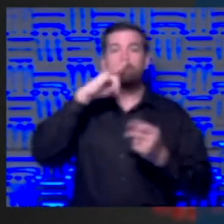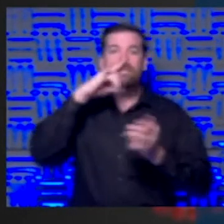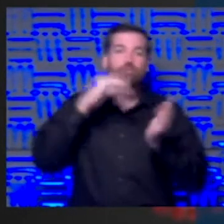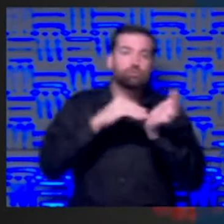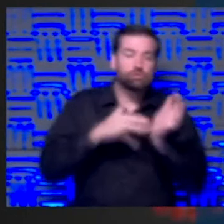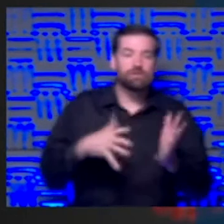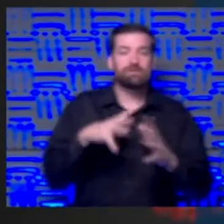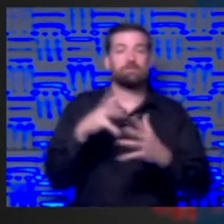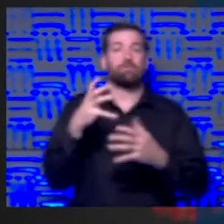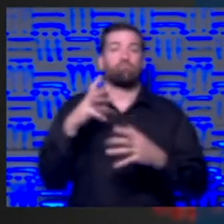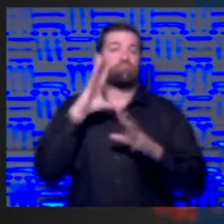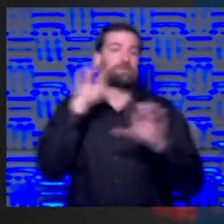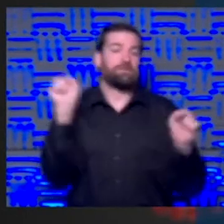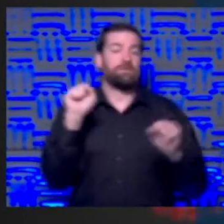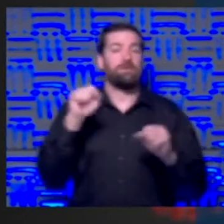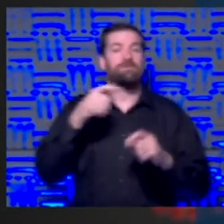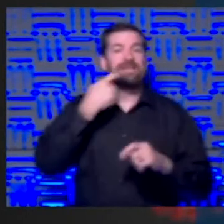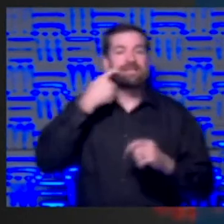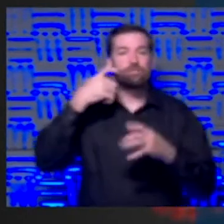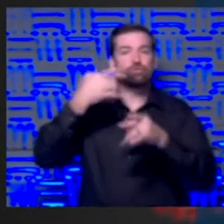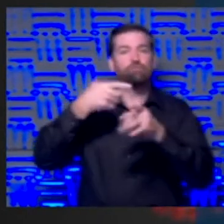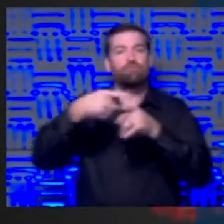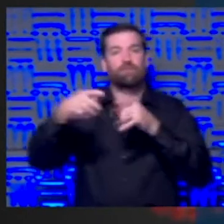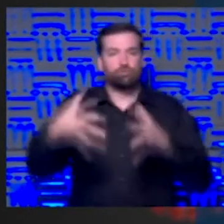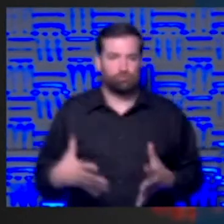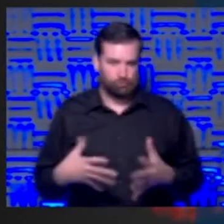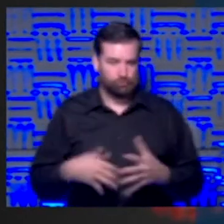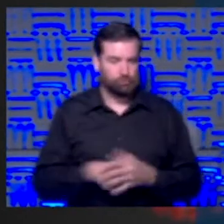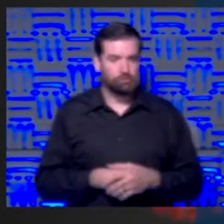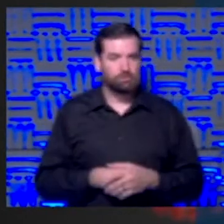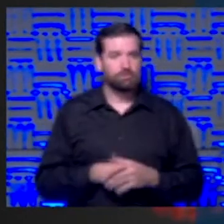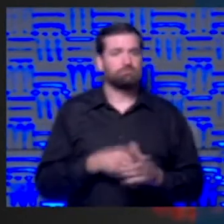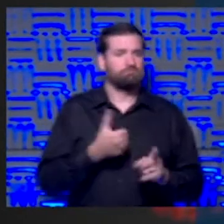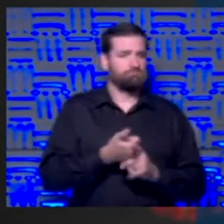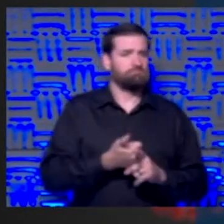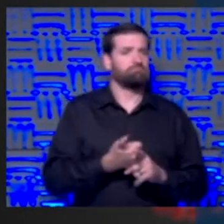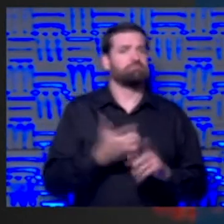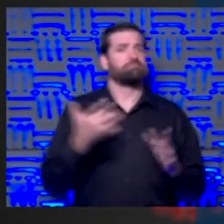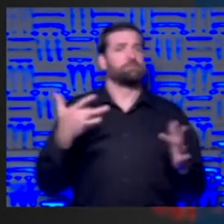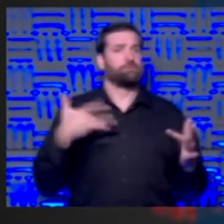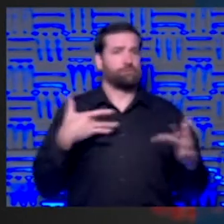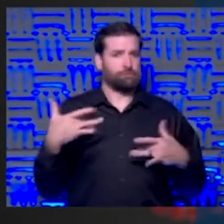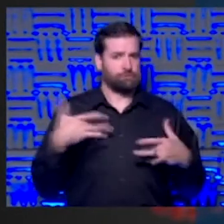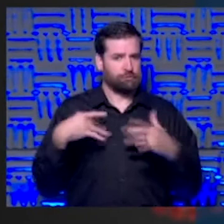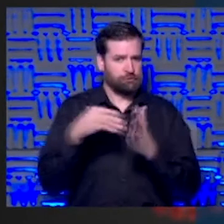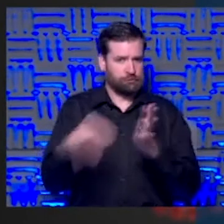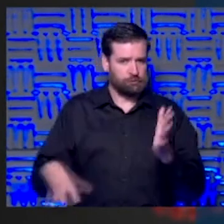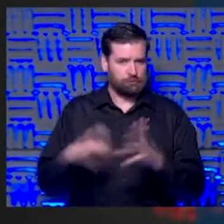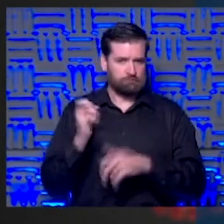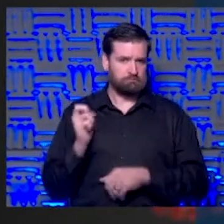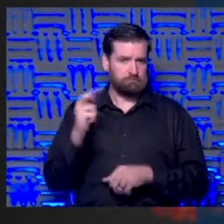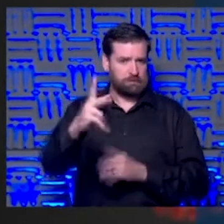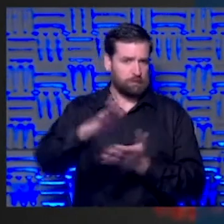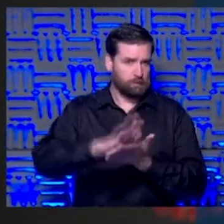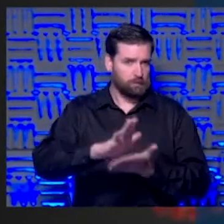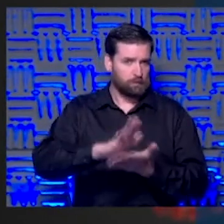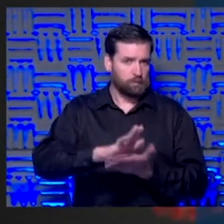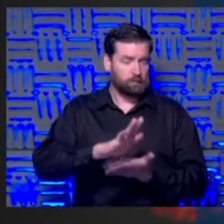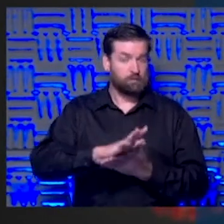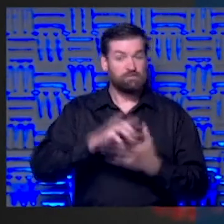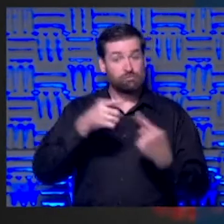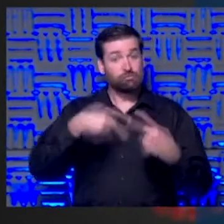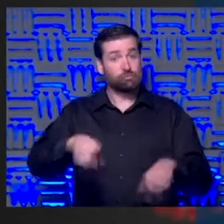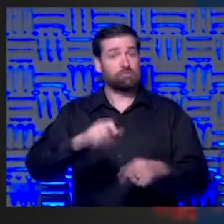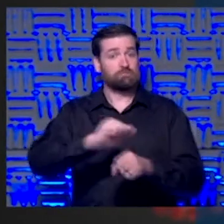Kansas Association of Addiction Professionals. And she's got a worry that she has as students head back to the classrooms during this